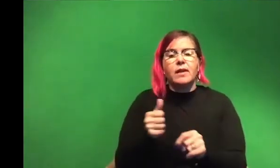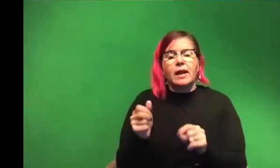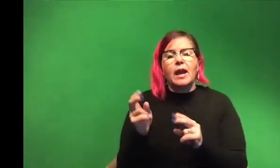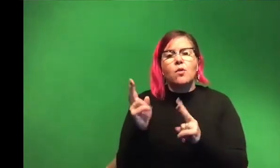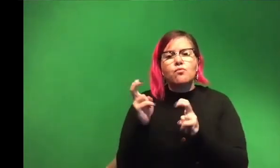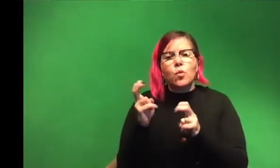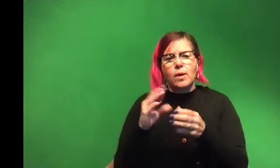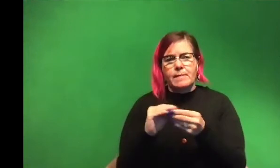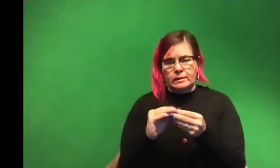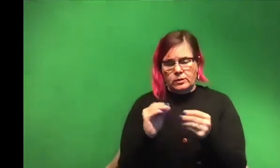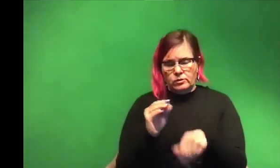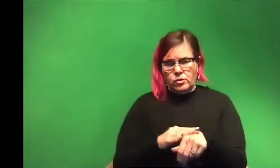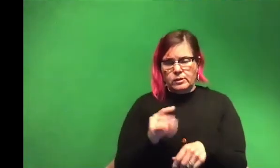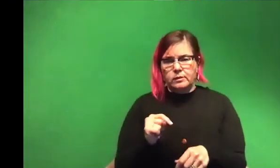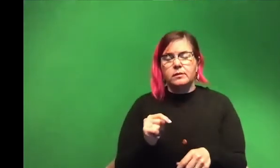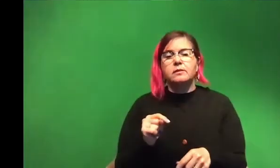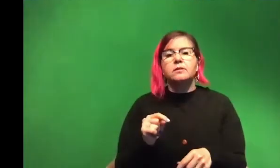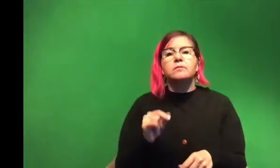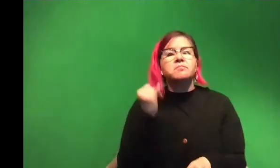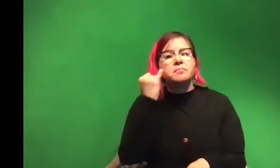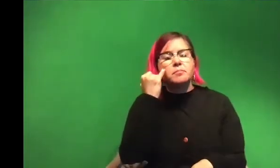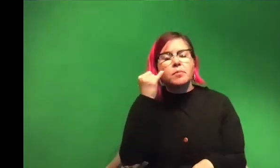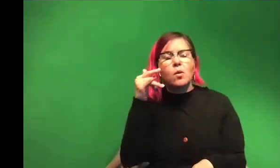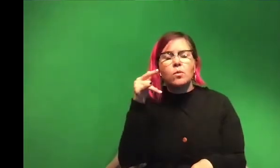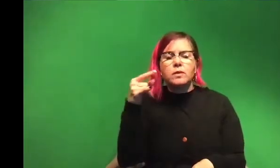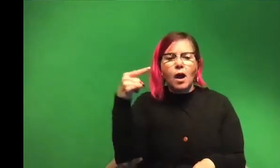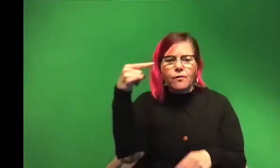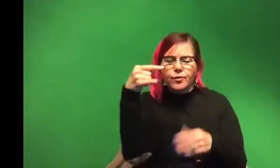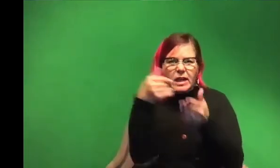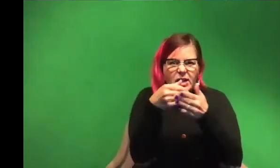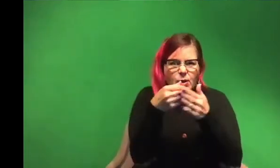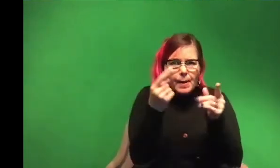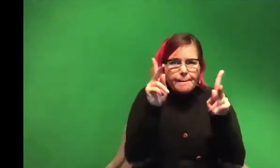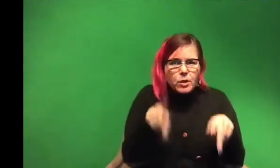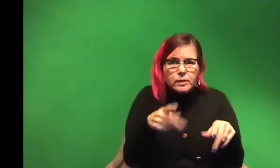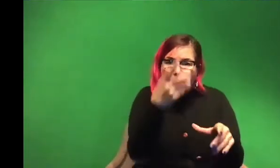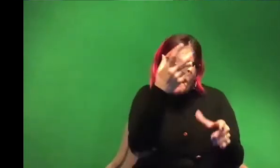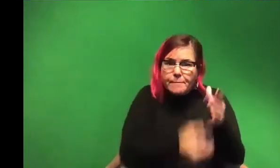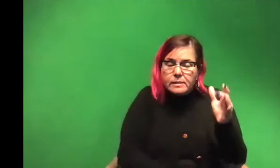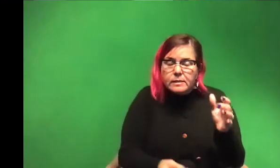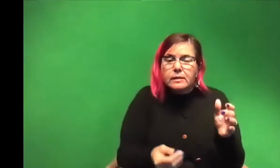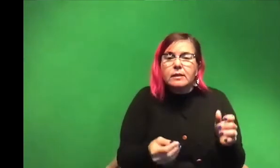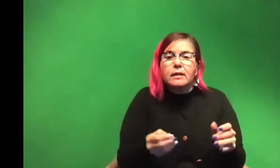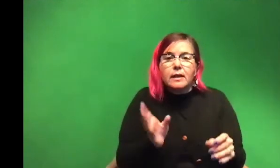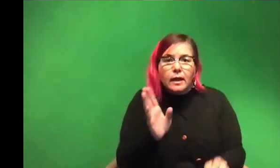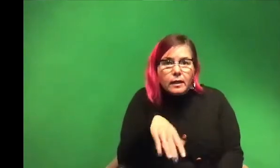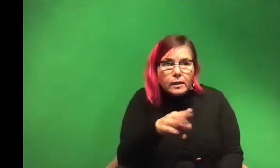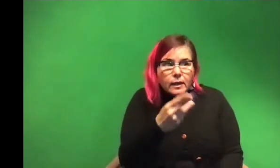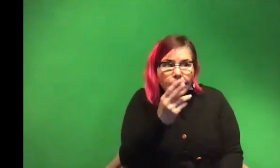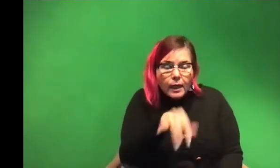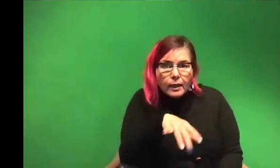message on. And then so like if we're like hovering near someone who we believe to be missing or something like that, we could say like, hey,